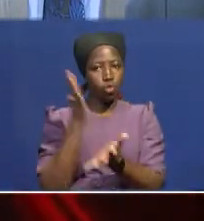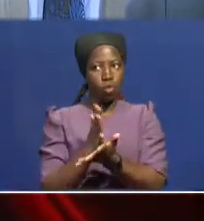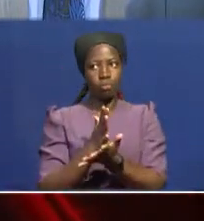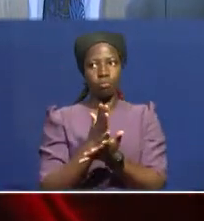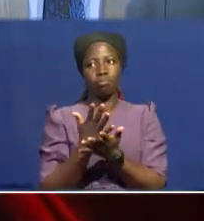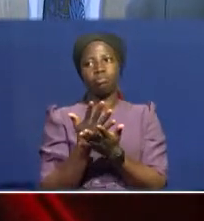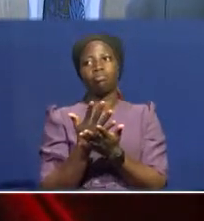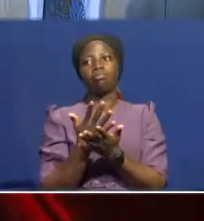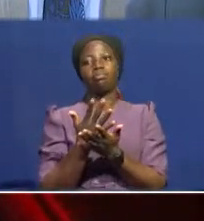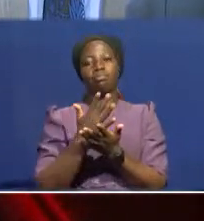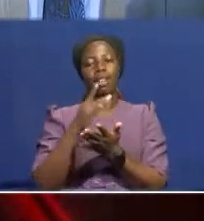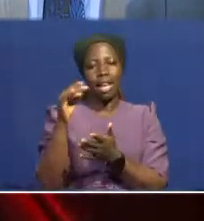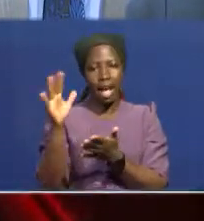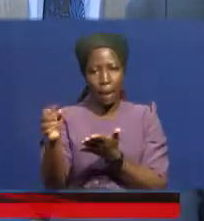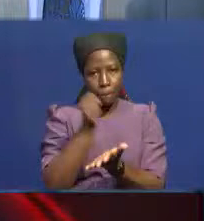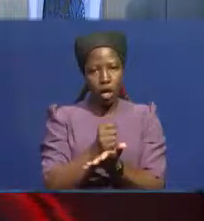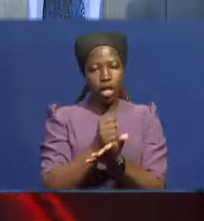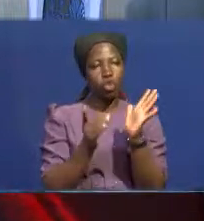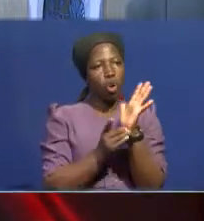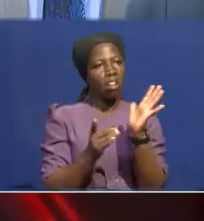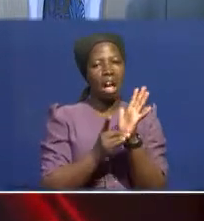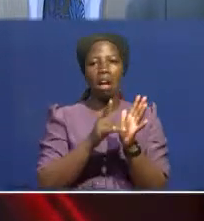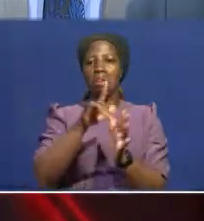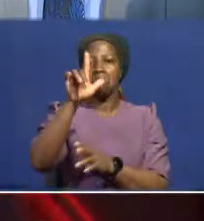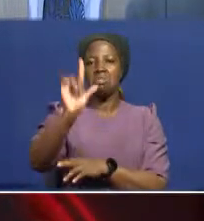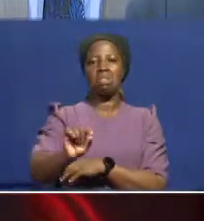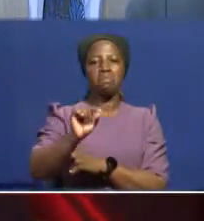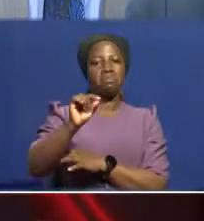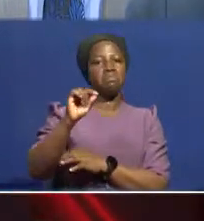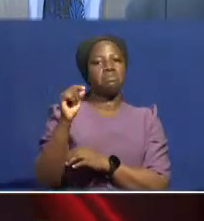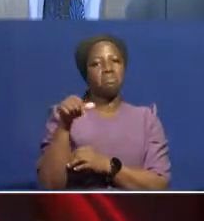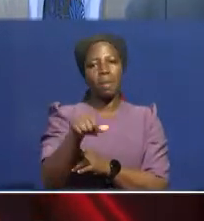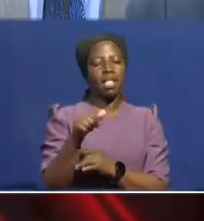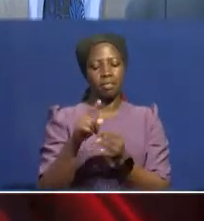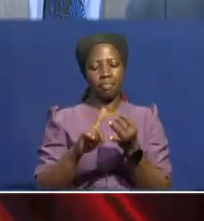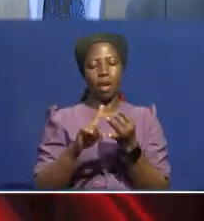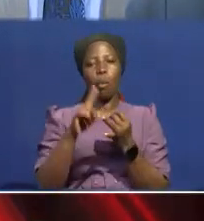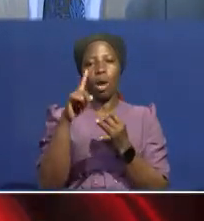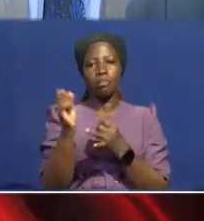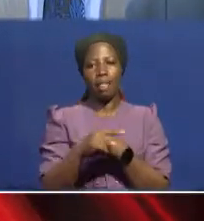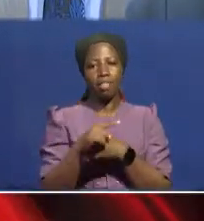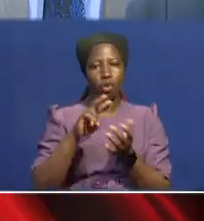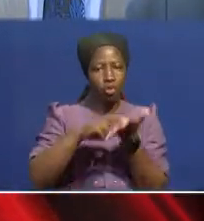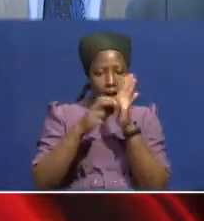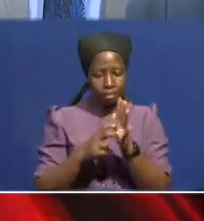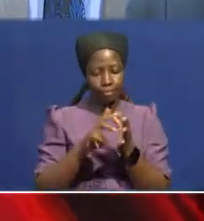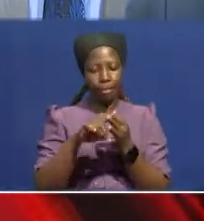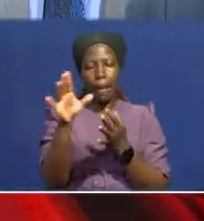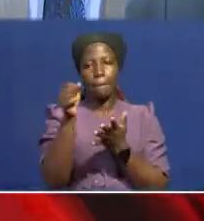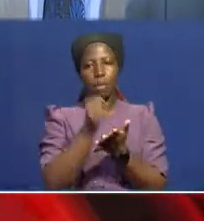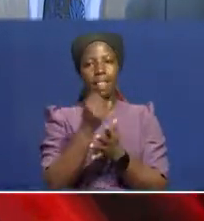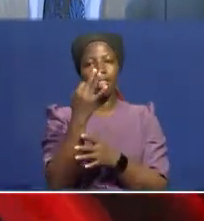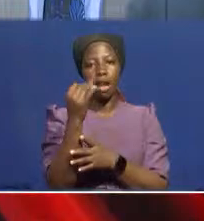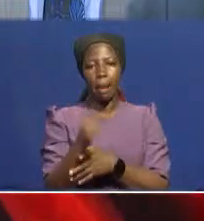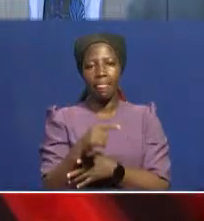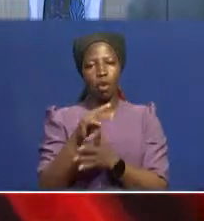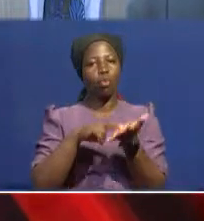employed on locums, where doctors are being employed on one-month contracts, yes, where doctors are being employed on three-month